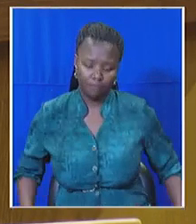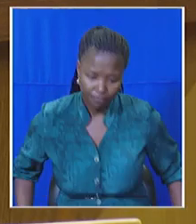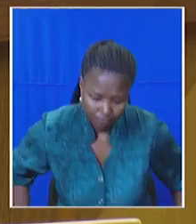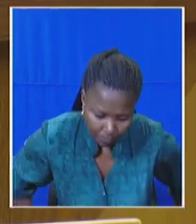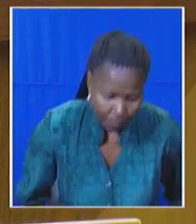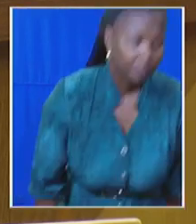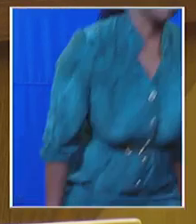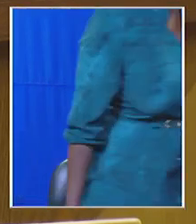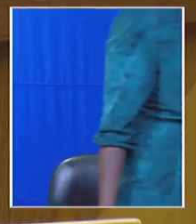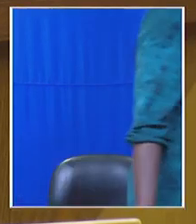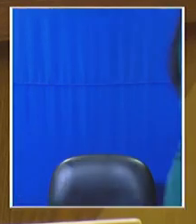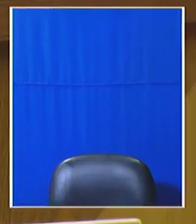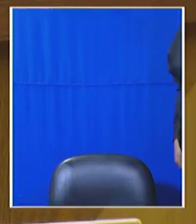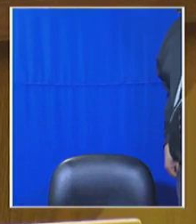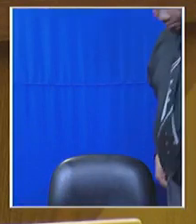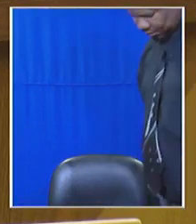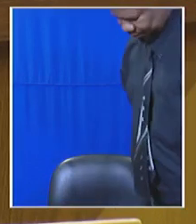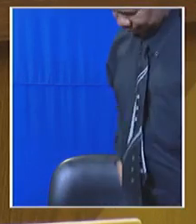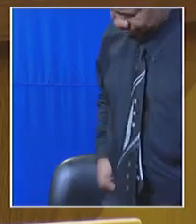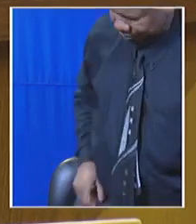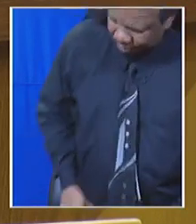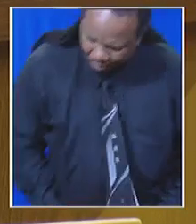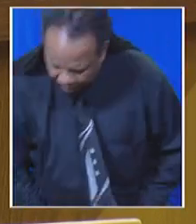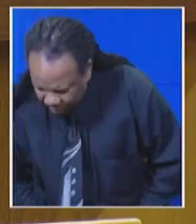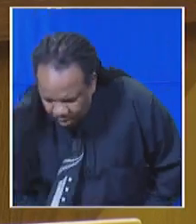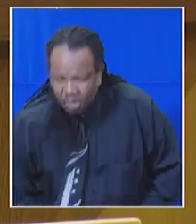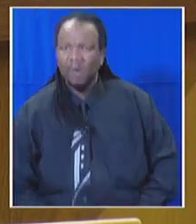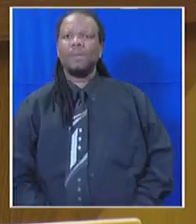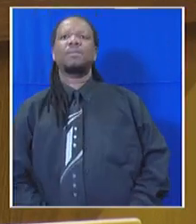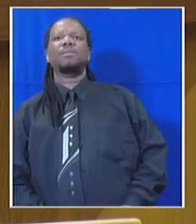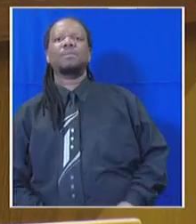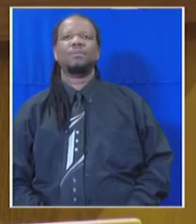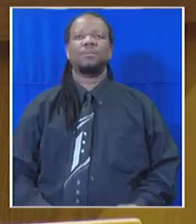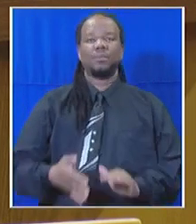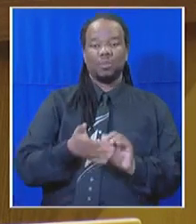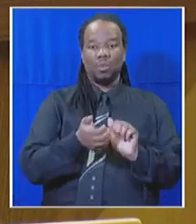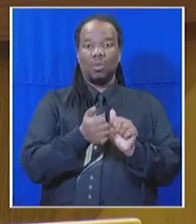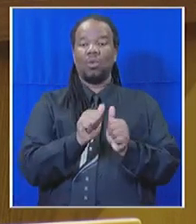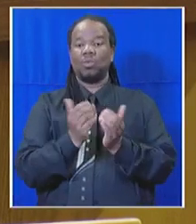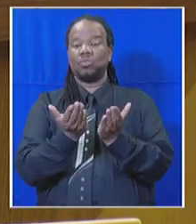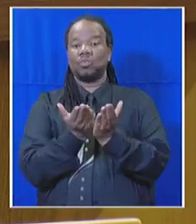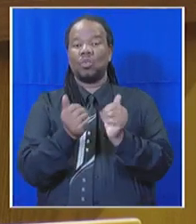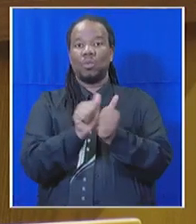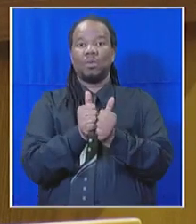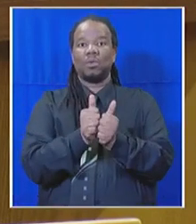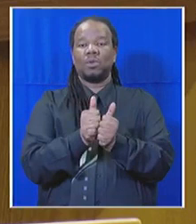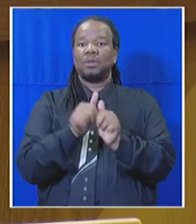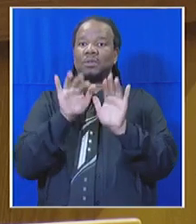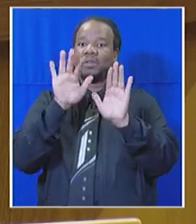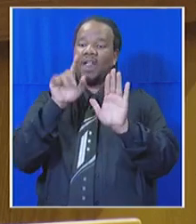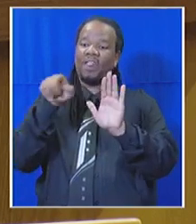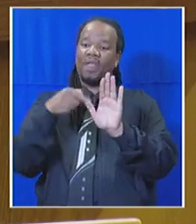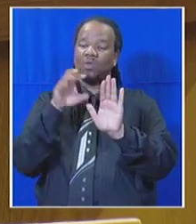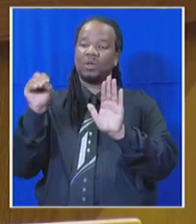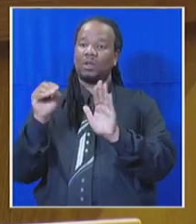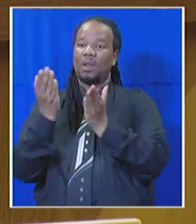School sport is taking place. That is why, over 10,000 learners are participating in